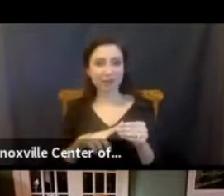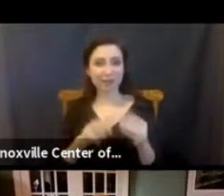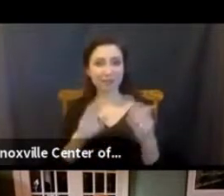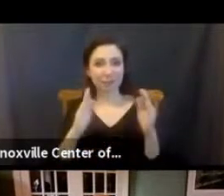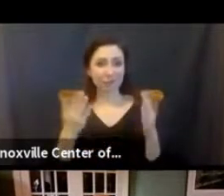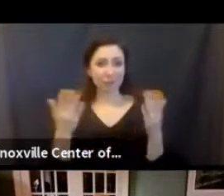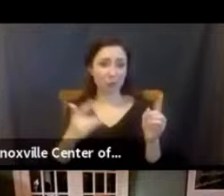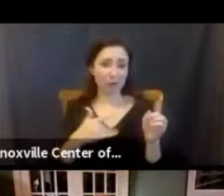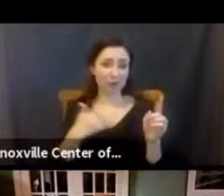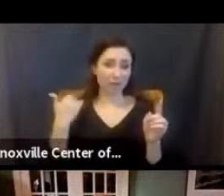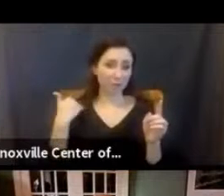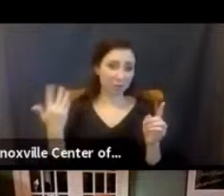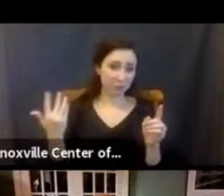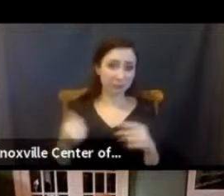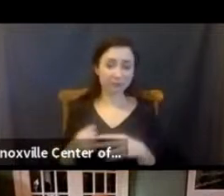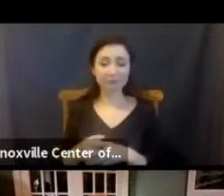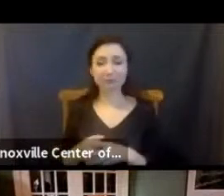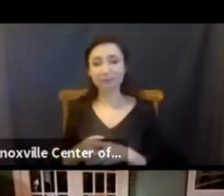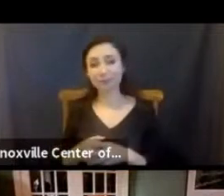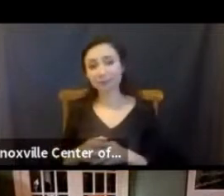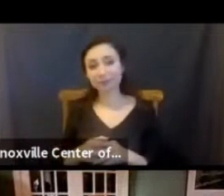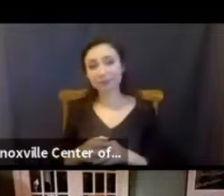past. So,